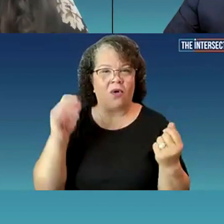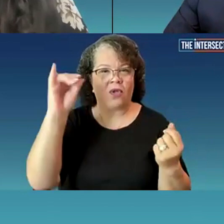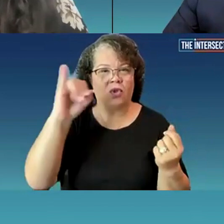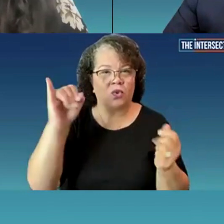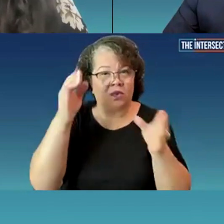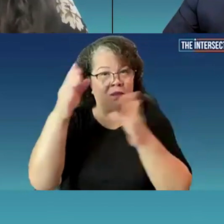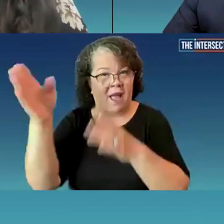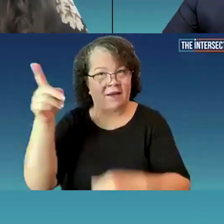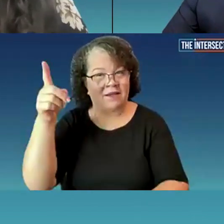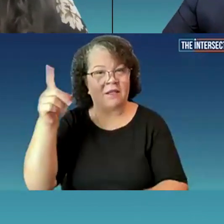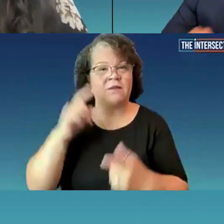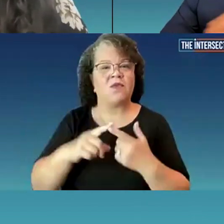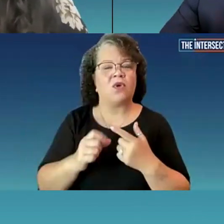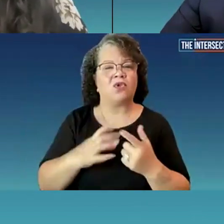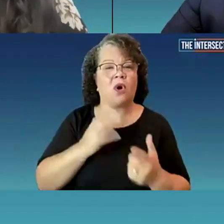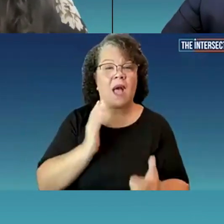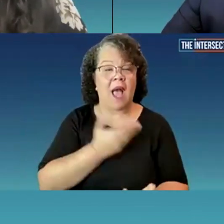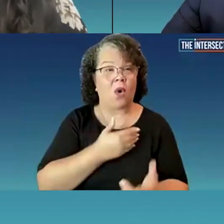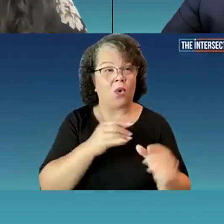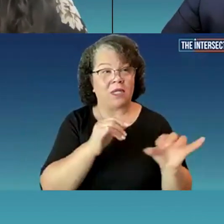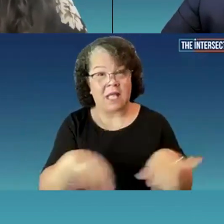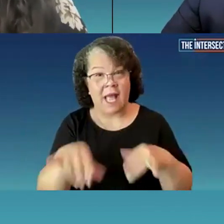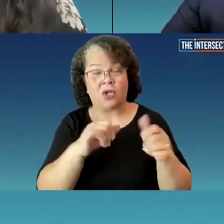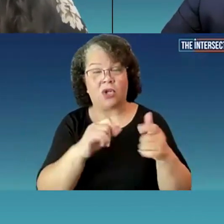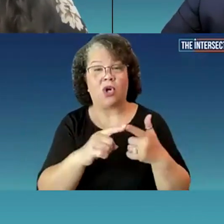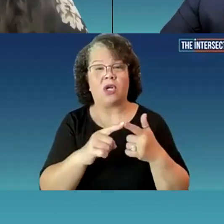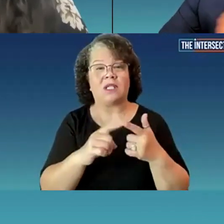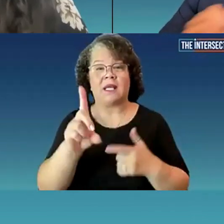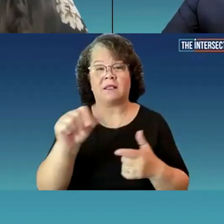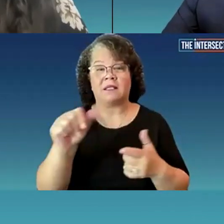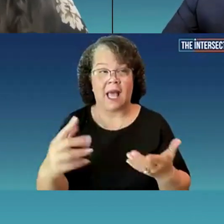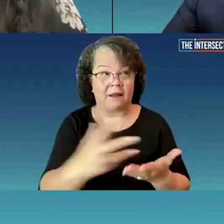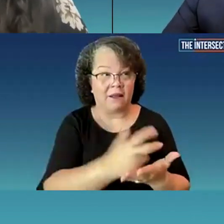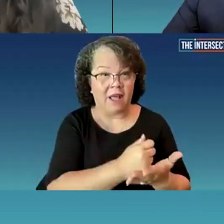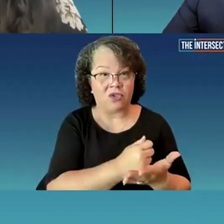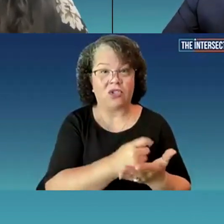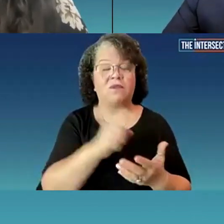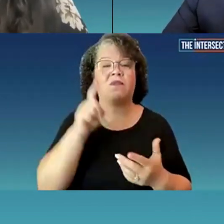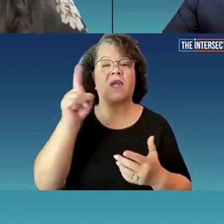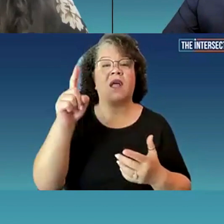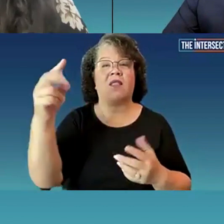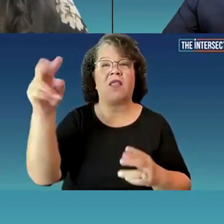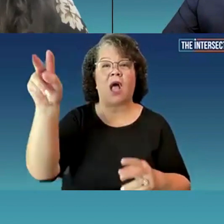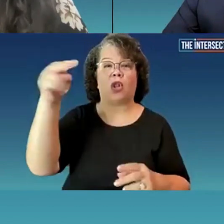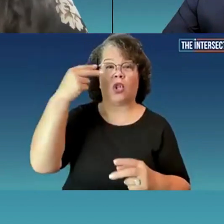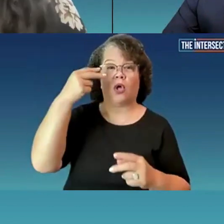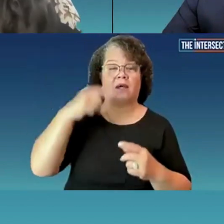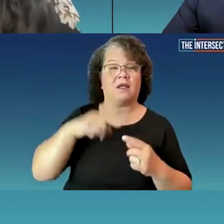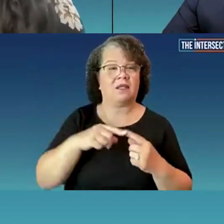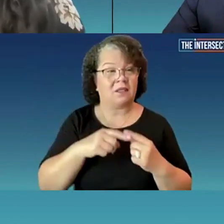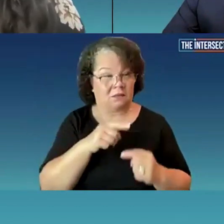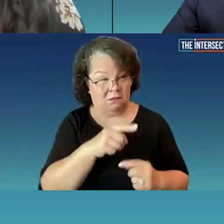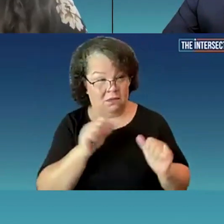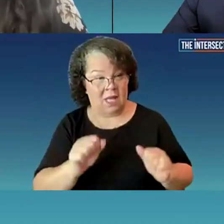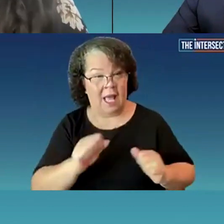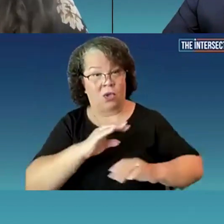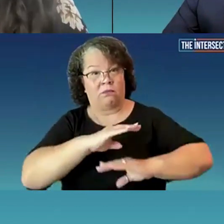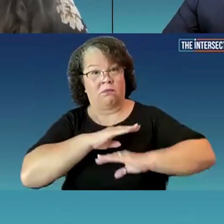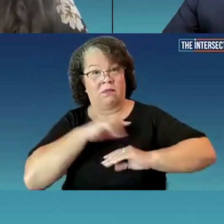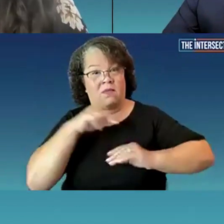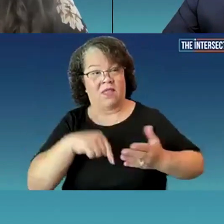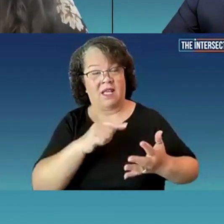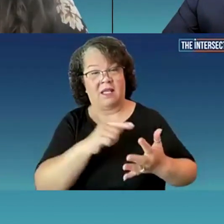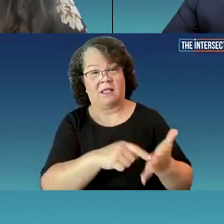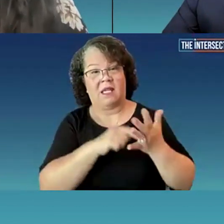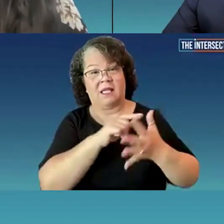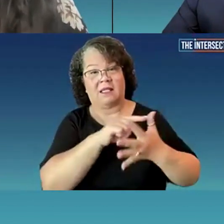standards or data collection becomes more robust, they look to us and they say, are you able to meet those standards? Are you able to